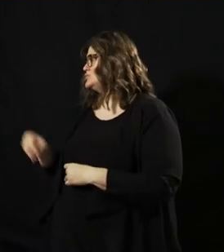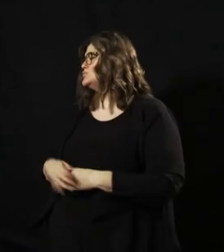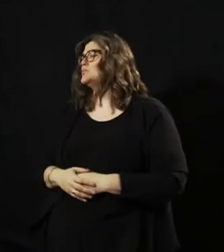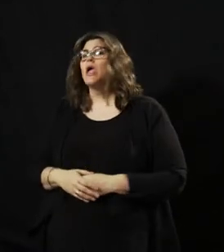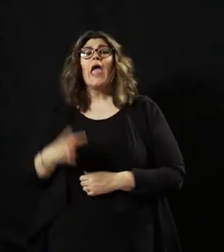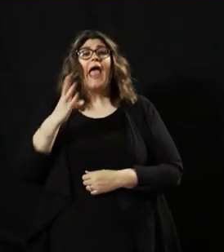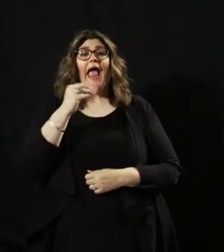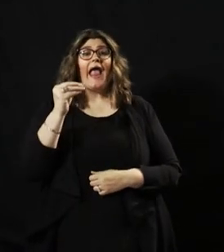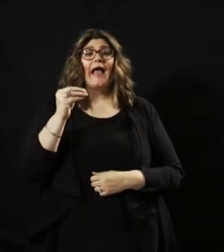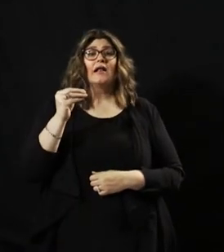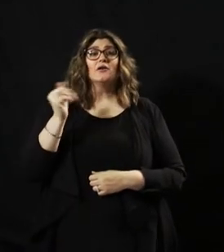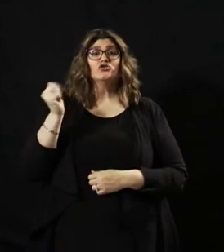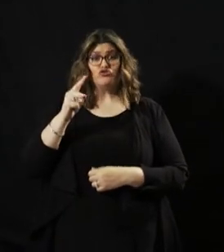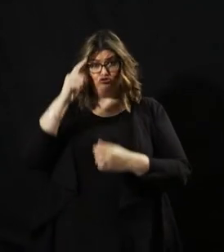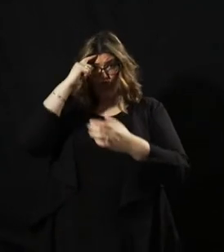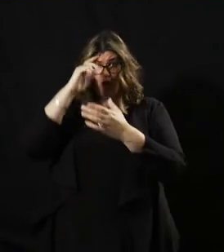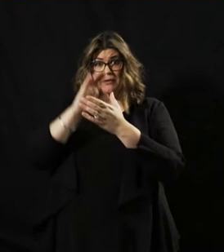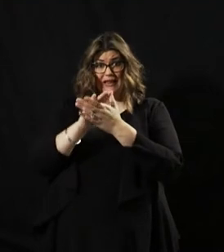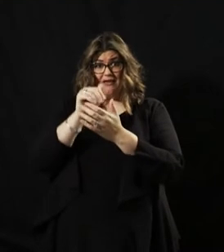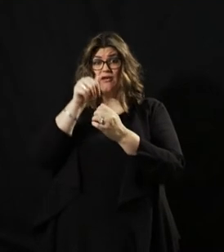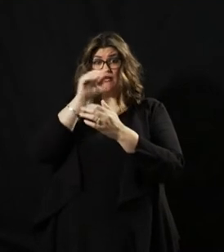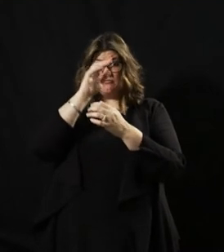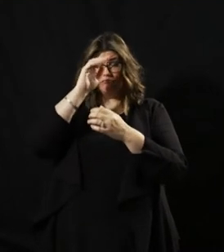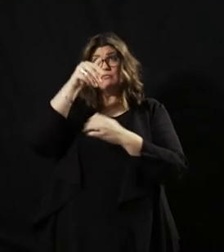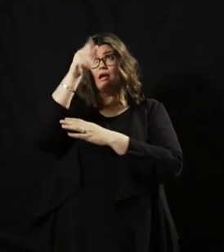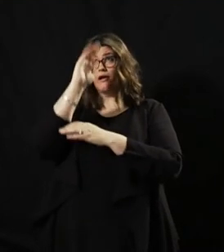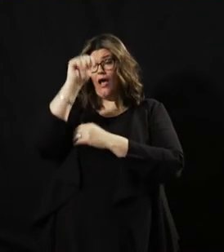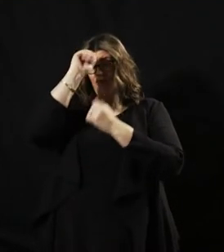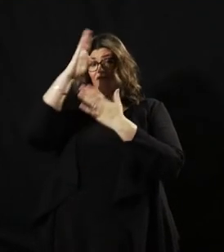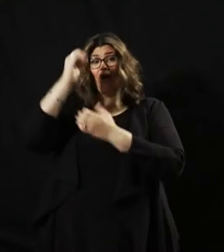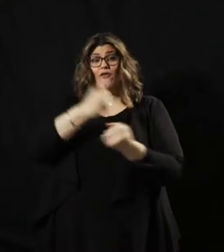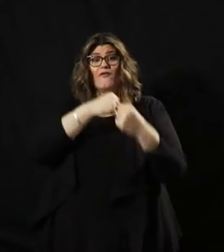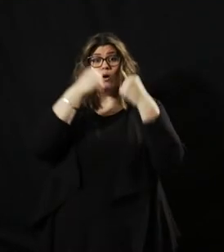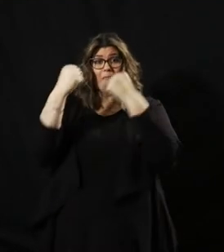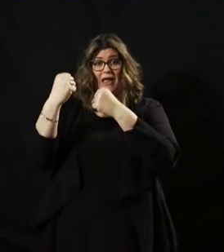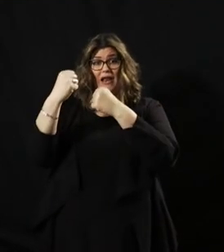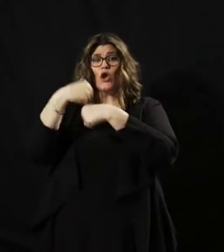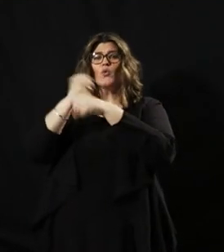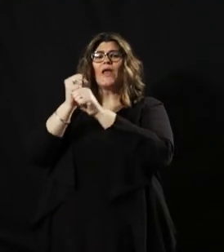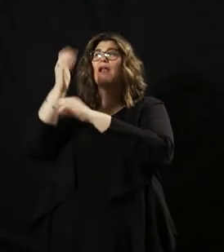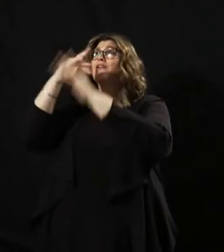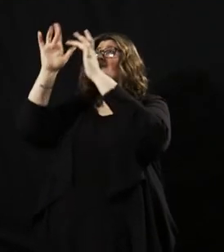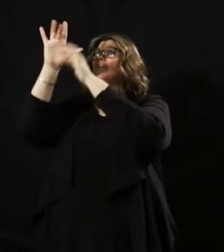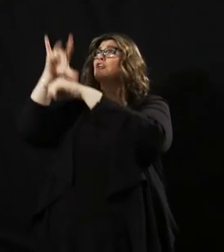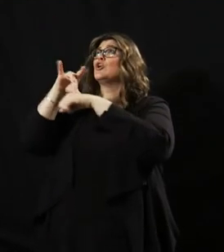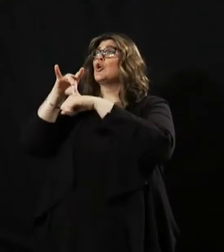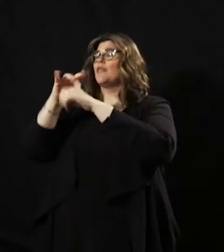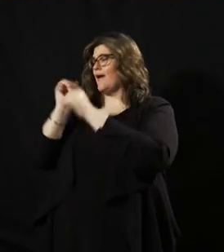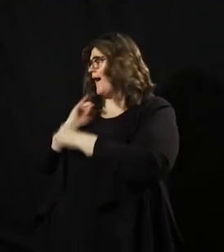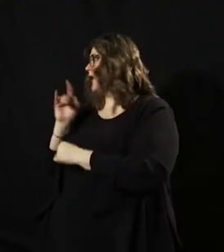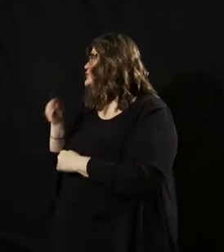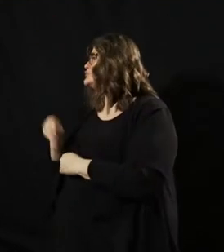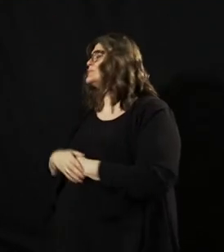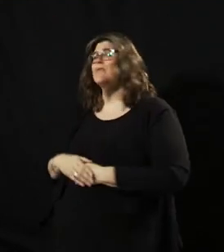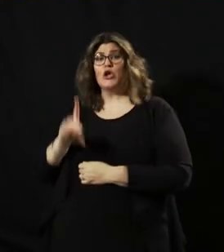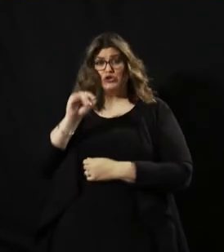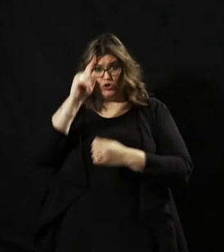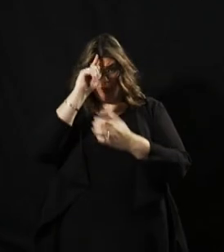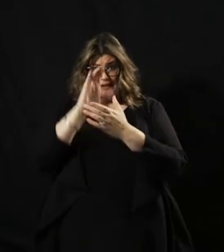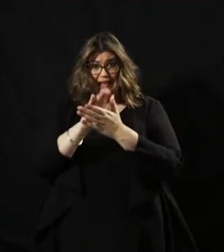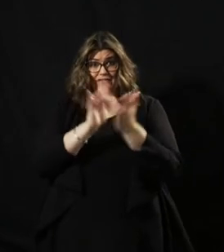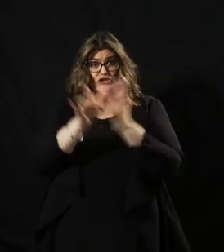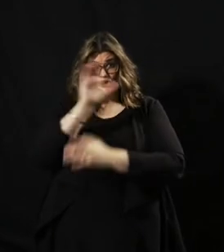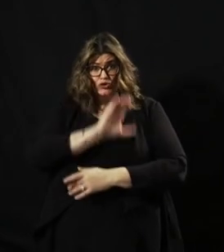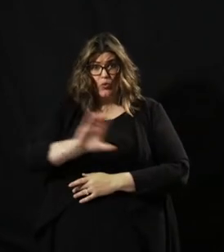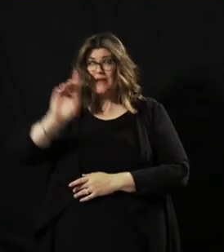I do. Do you believe in God, the Father Almighty, the Creator of heaven and earth? I do. Do you believe in Jesus